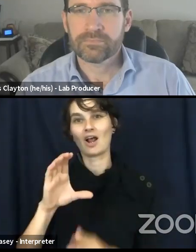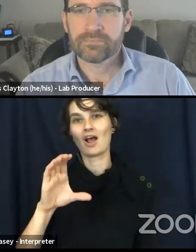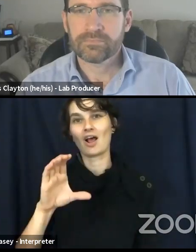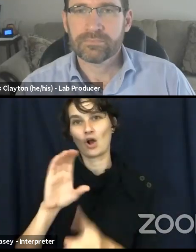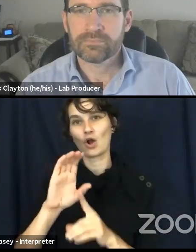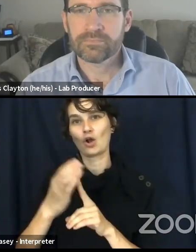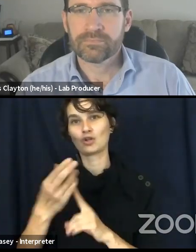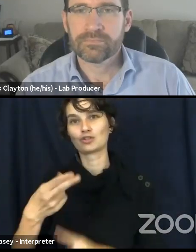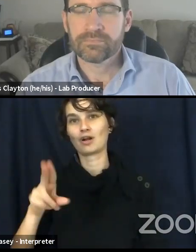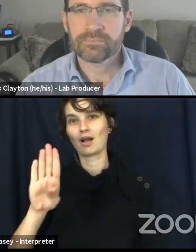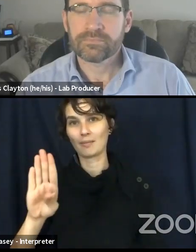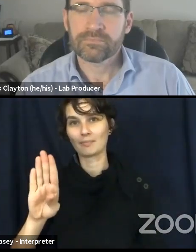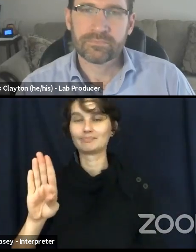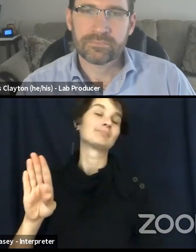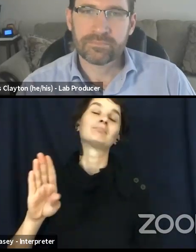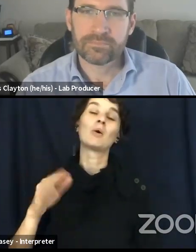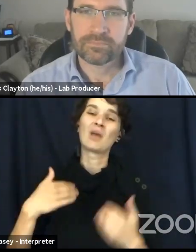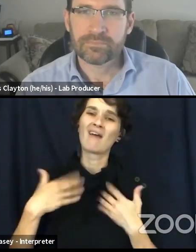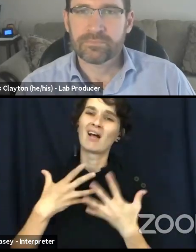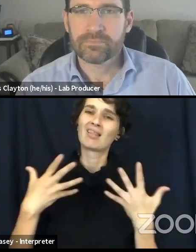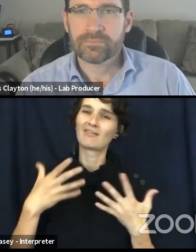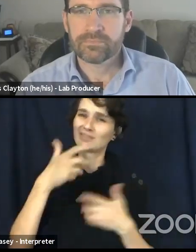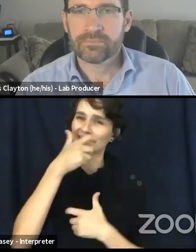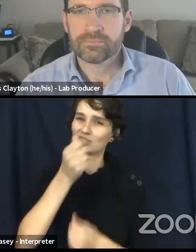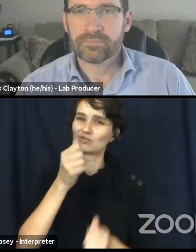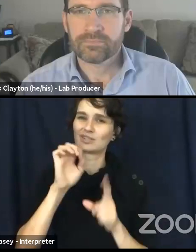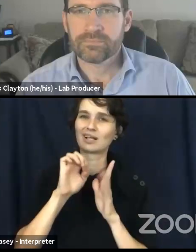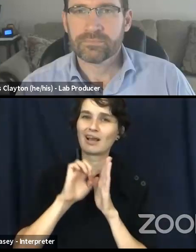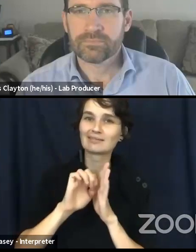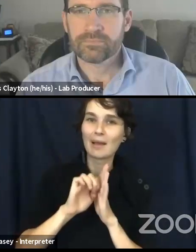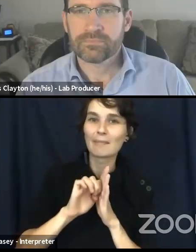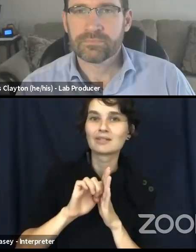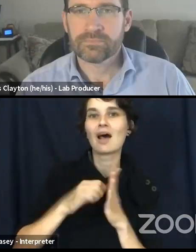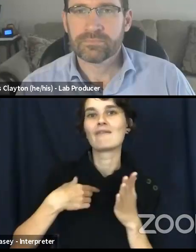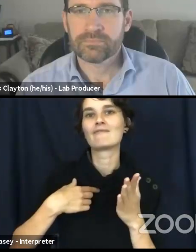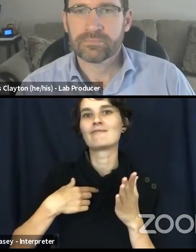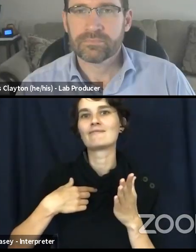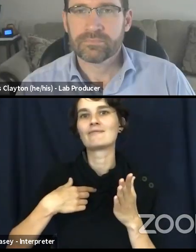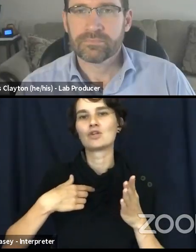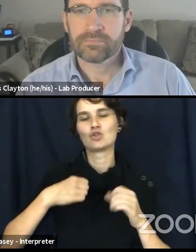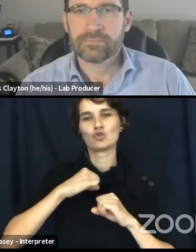interesting examples of this kind of participatory strategies or